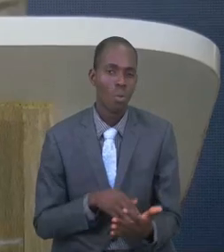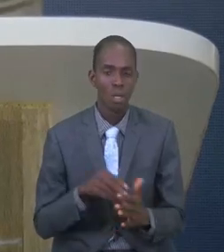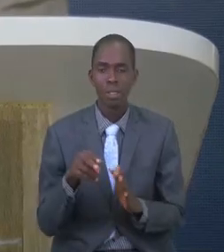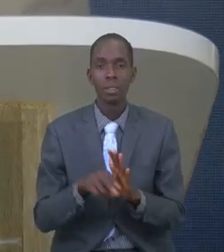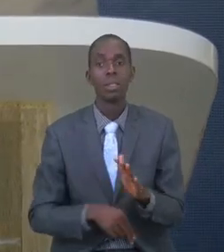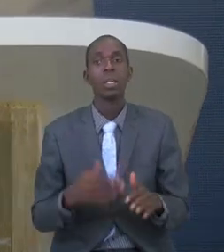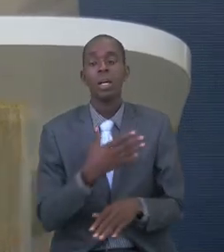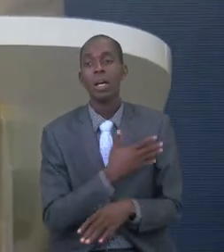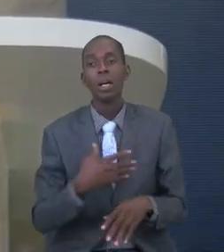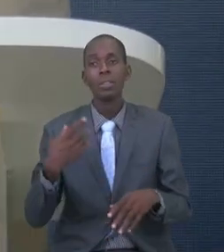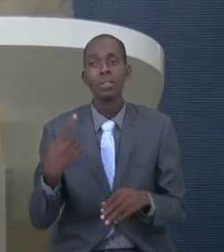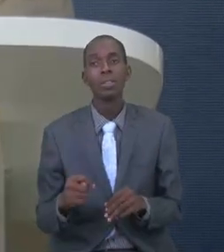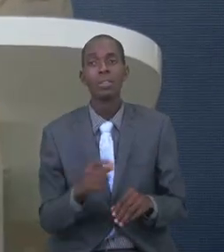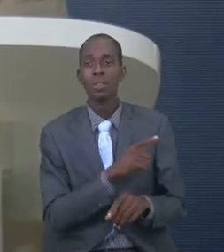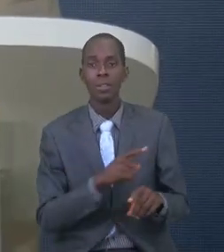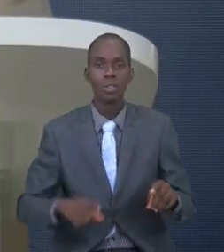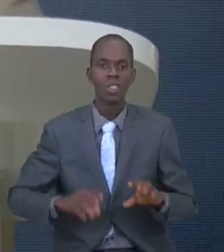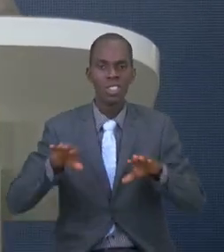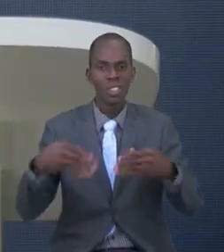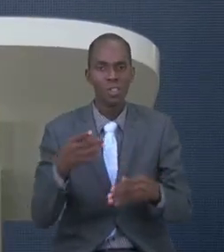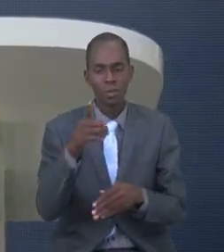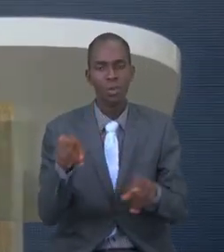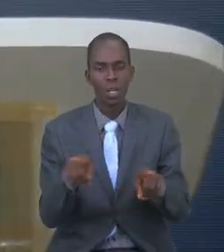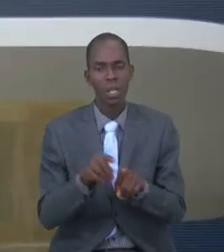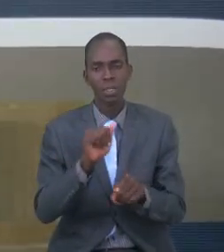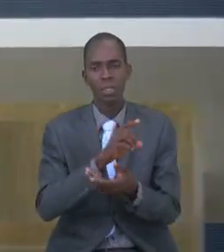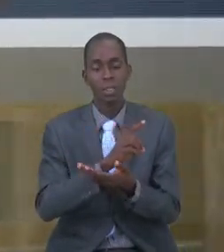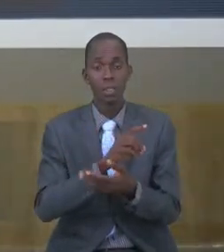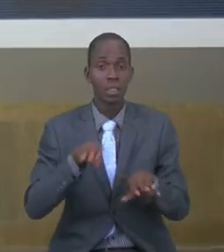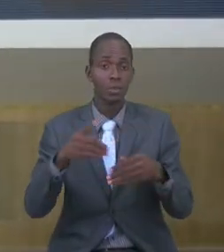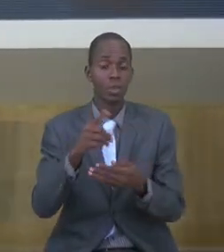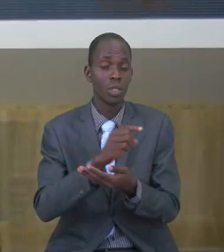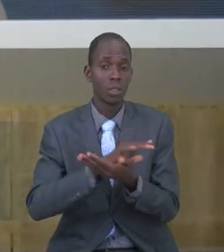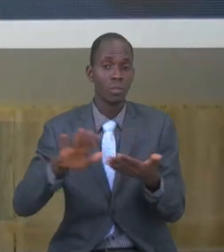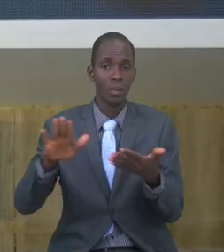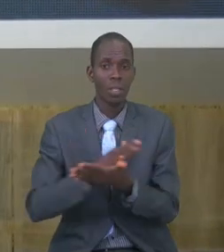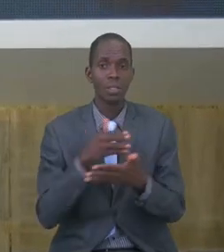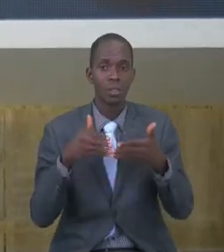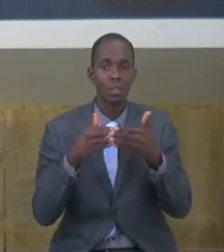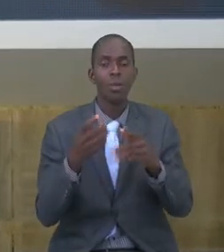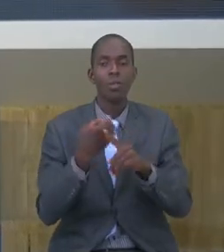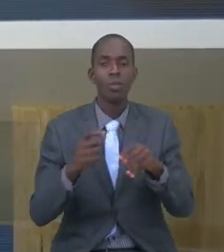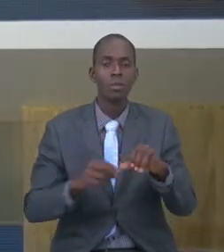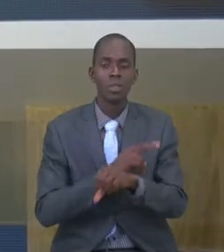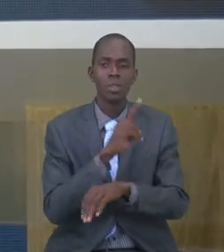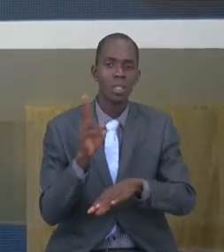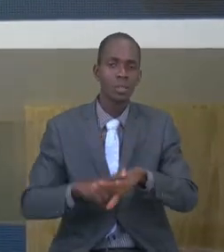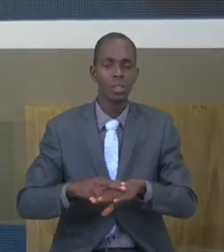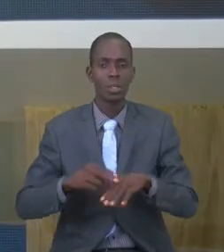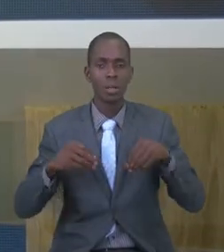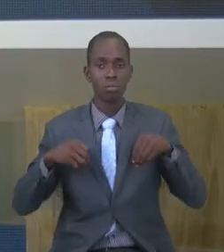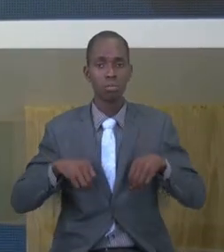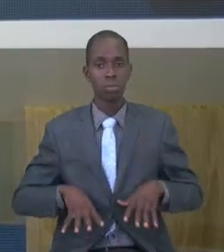Lord gives a divine direction from that natural despondency to a